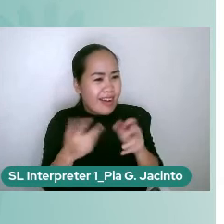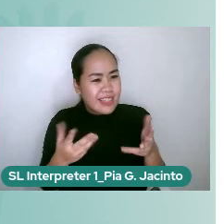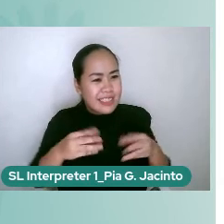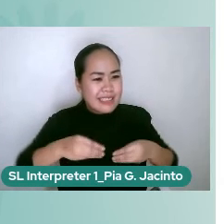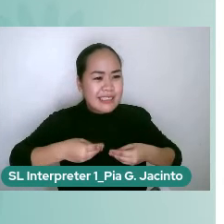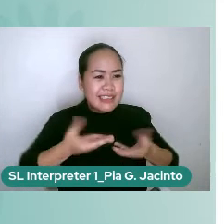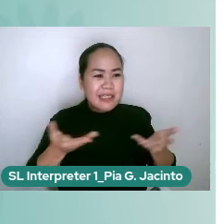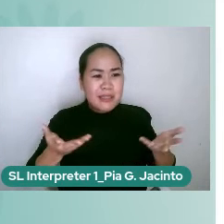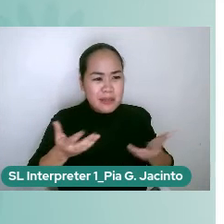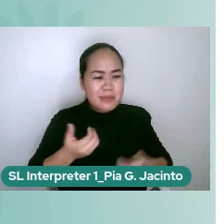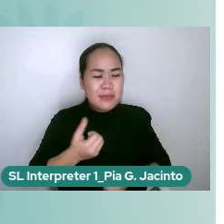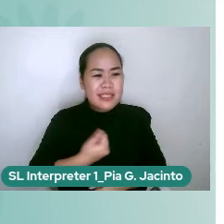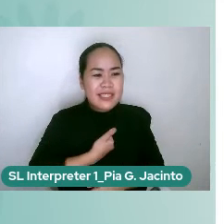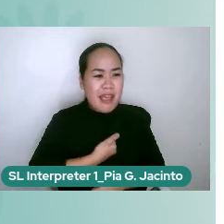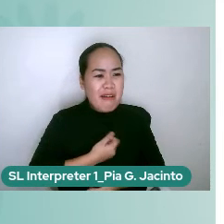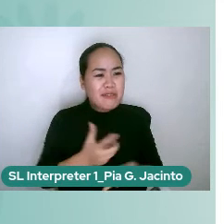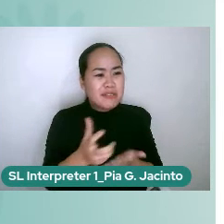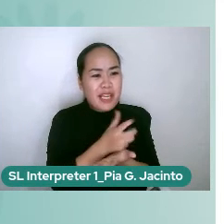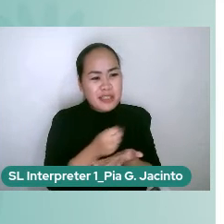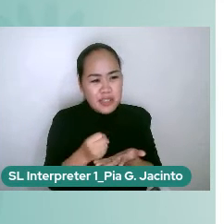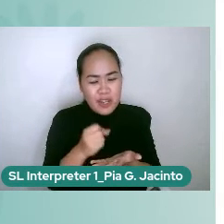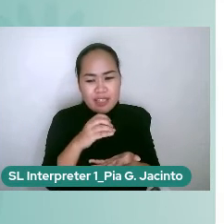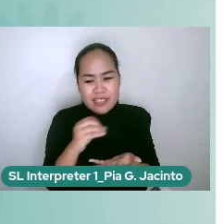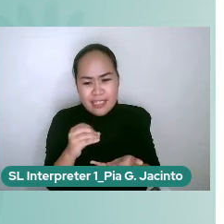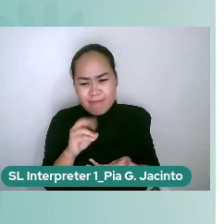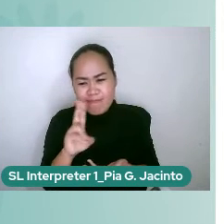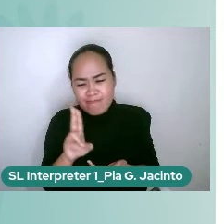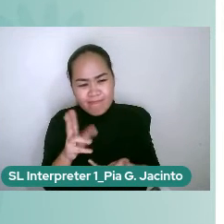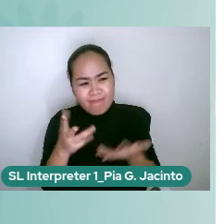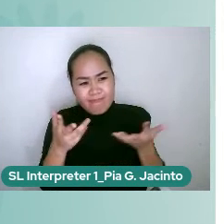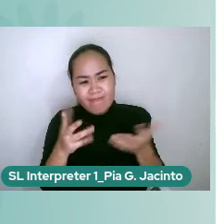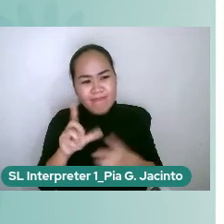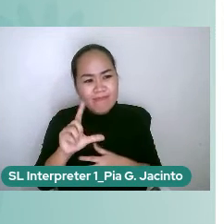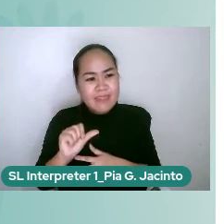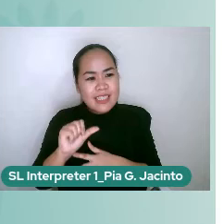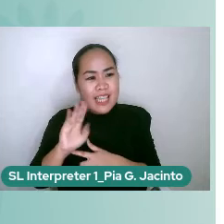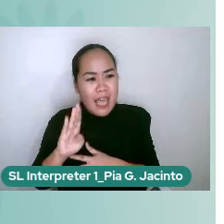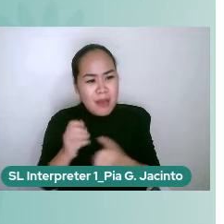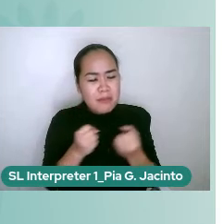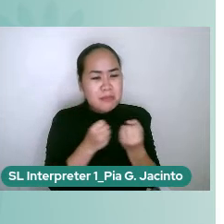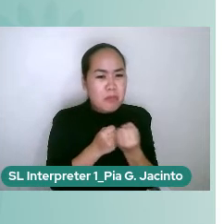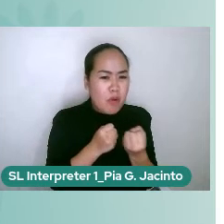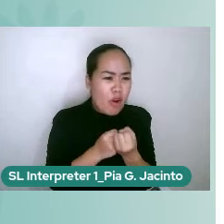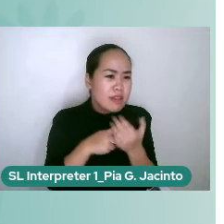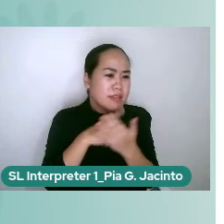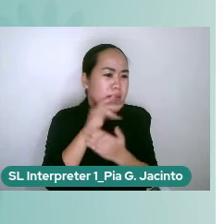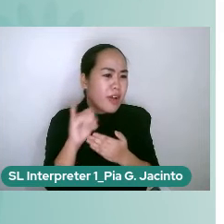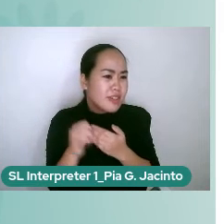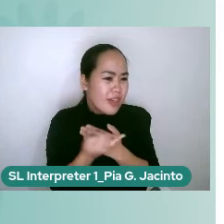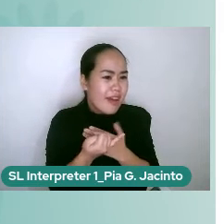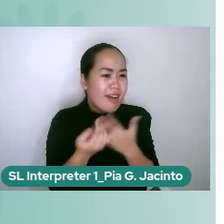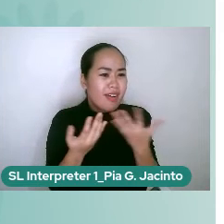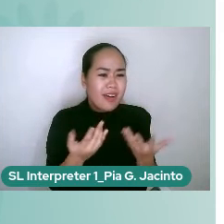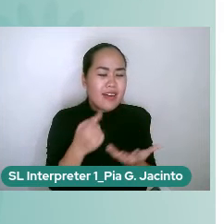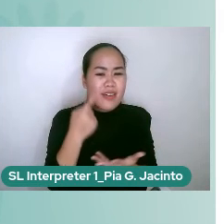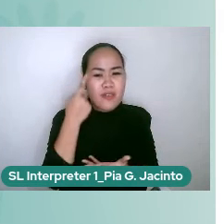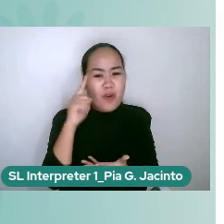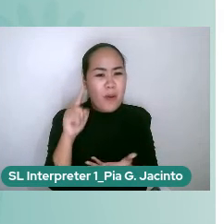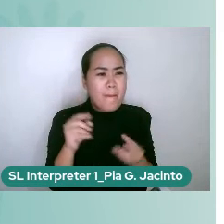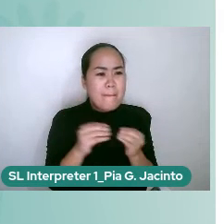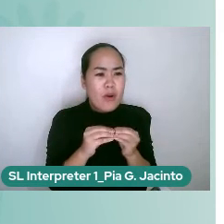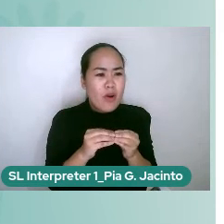on self-collection and setting up a lab, and we've also supported this project with our e-health platform